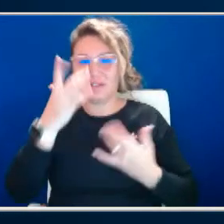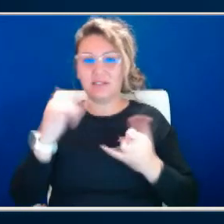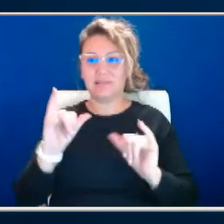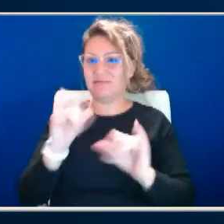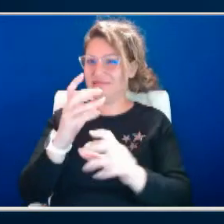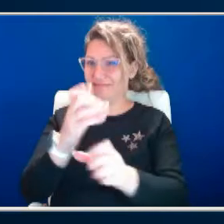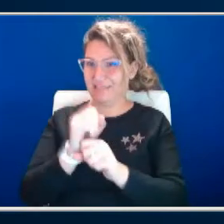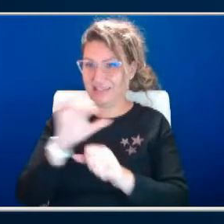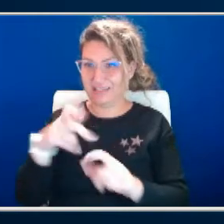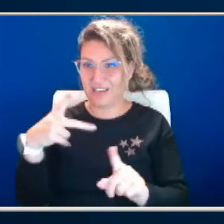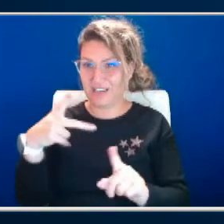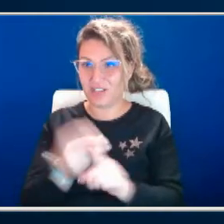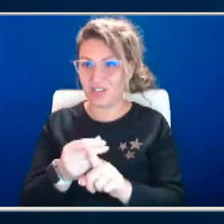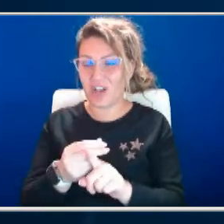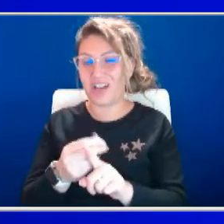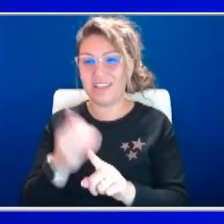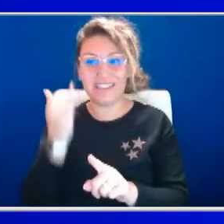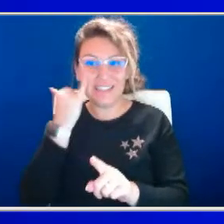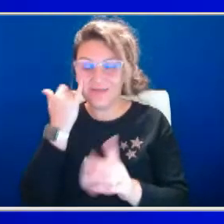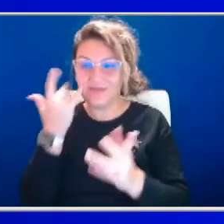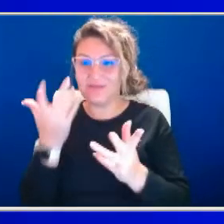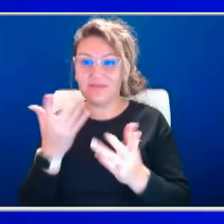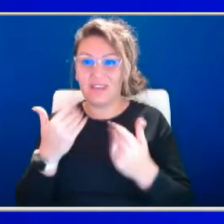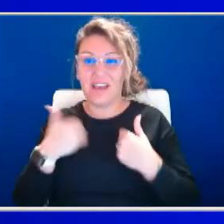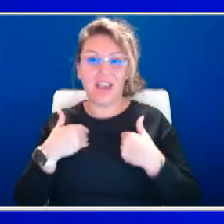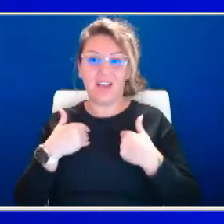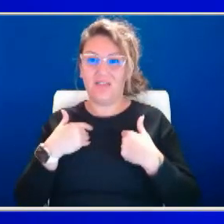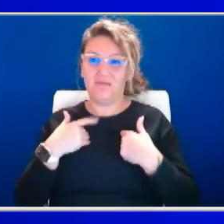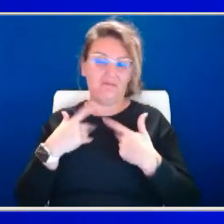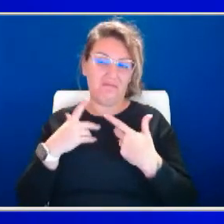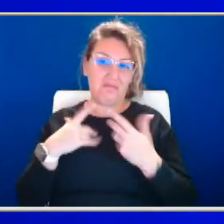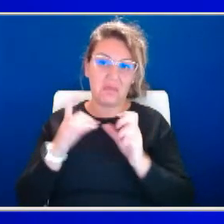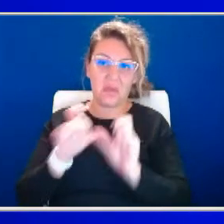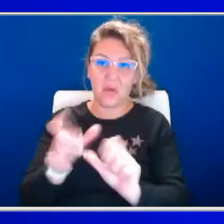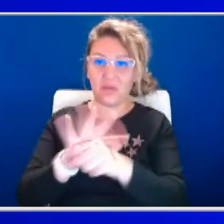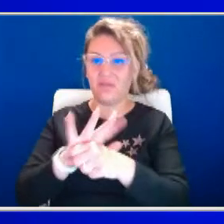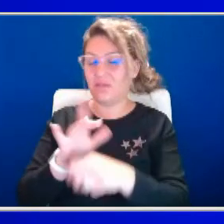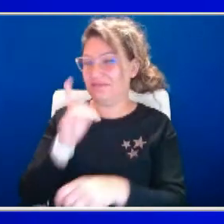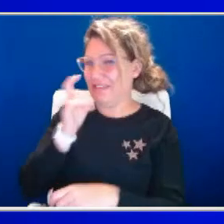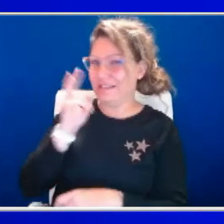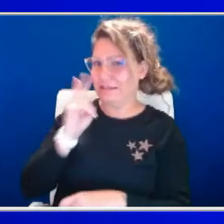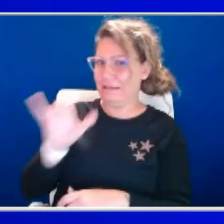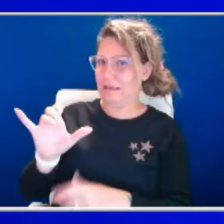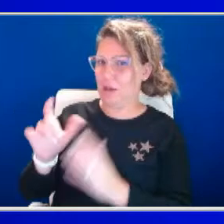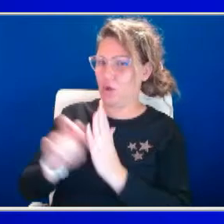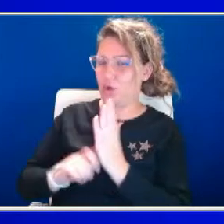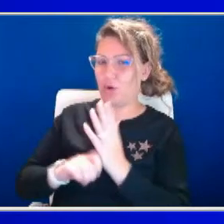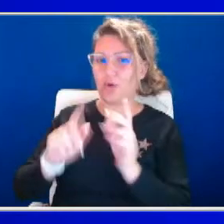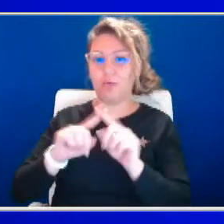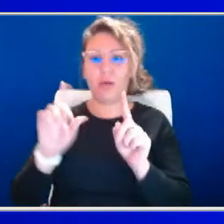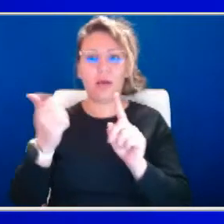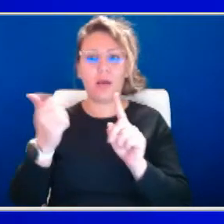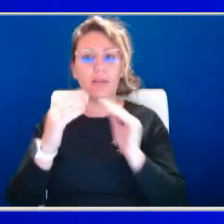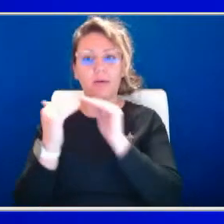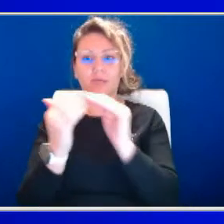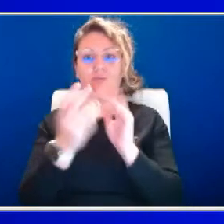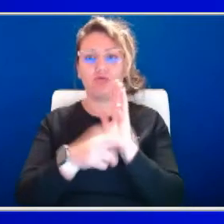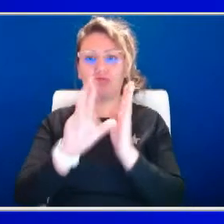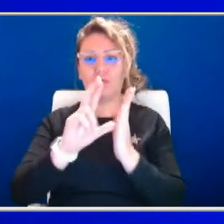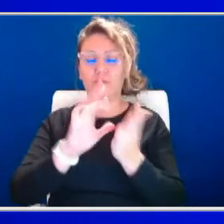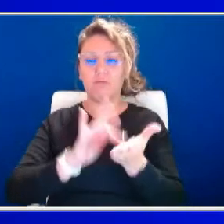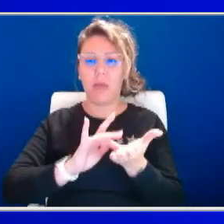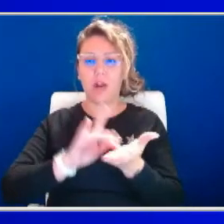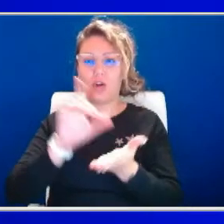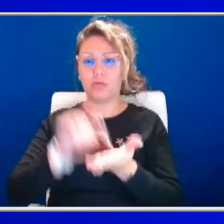right? Yeah, I haven't seen the Time article, obviously, but certainly we know that other peer-reviewed medical publications